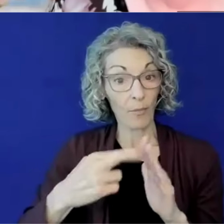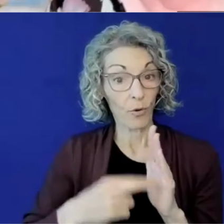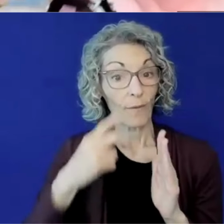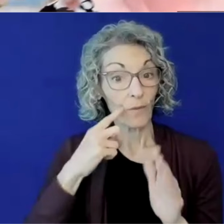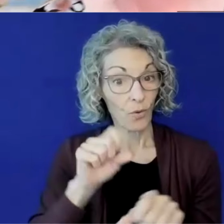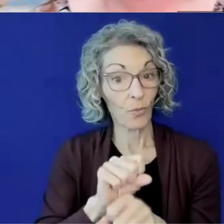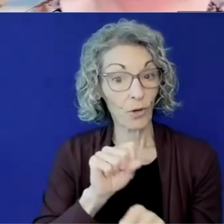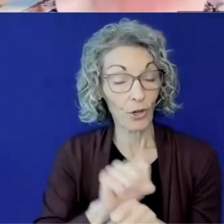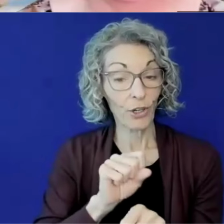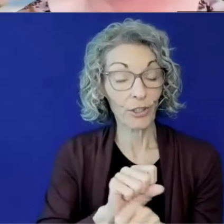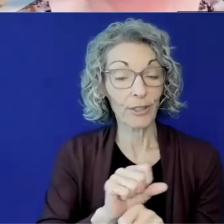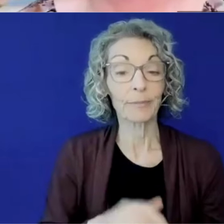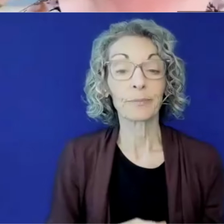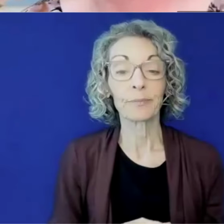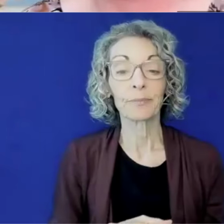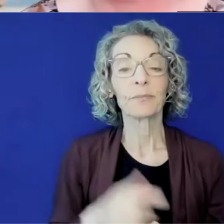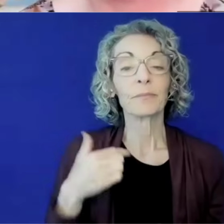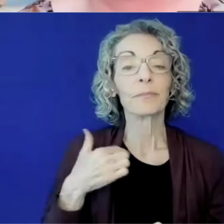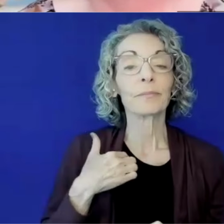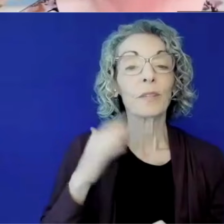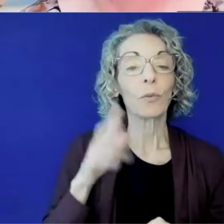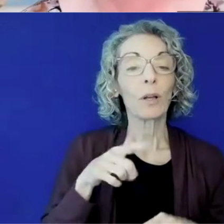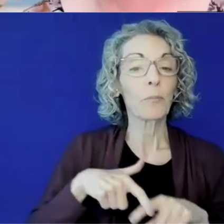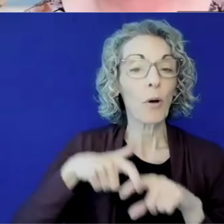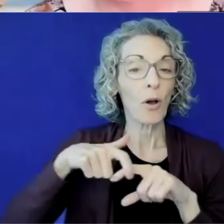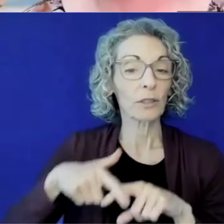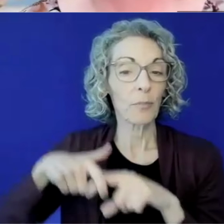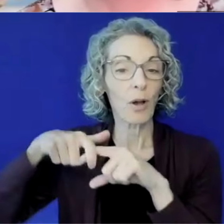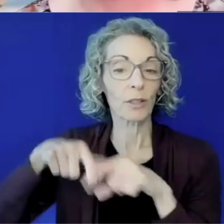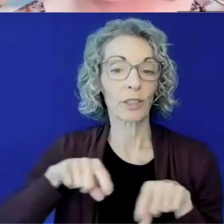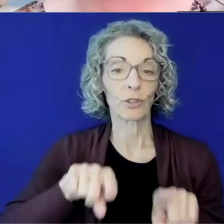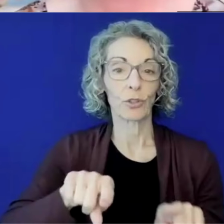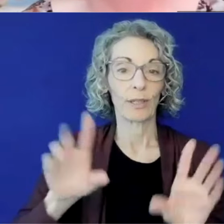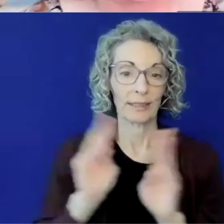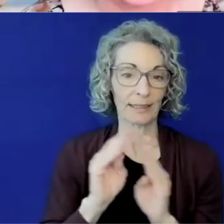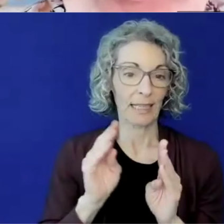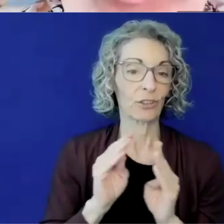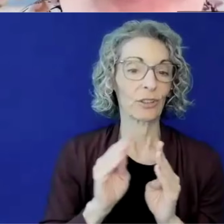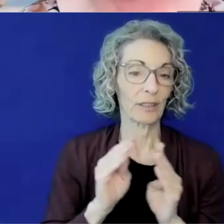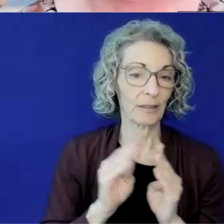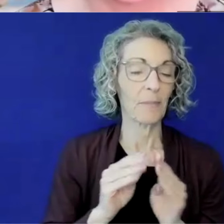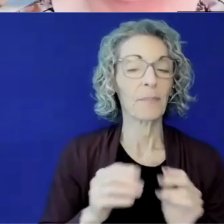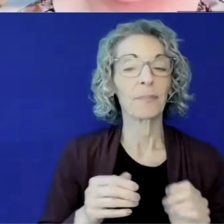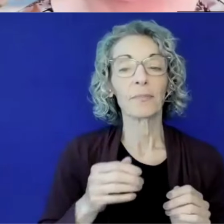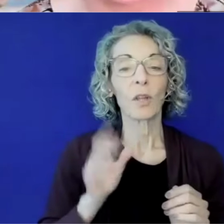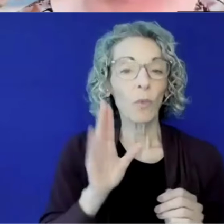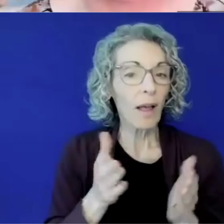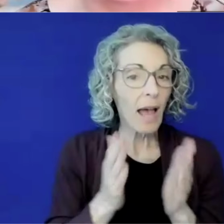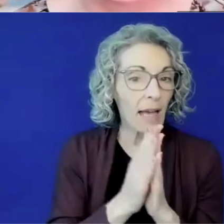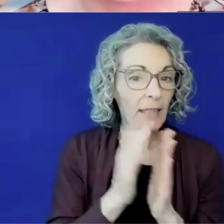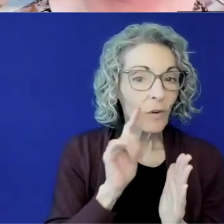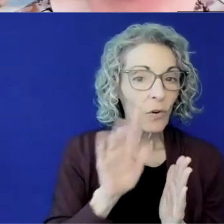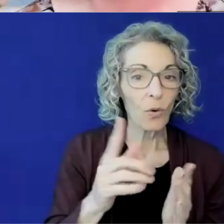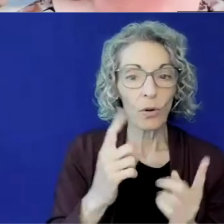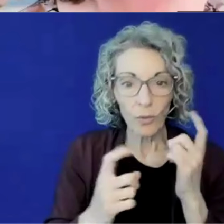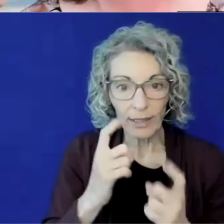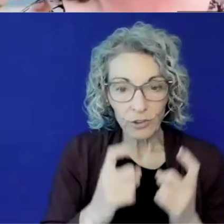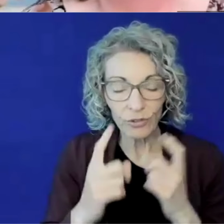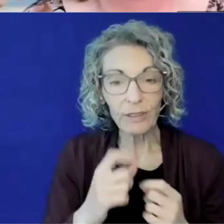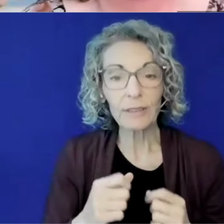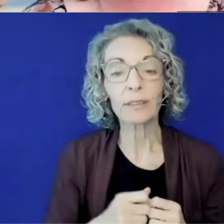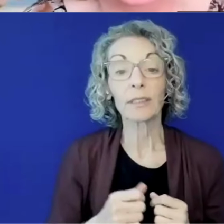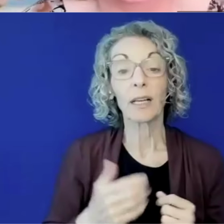I'm going to be pausing as I go through this session, kind of section by section, and asking if there are any questions.